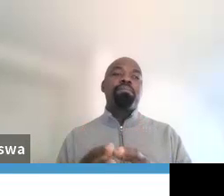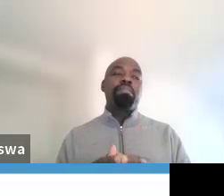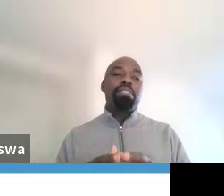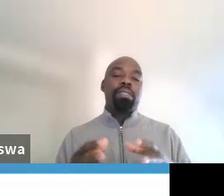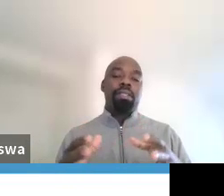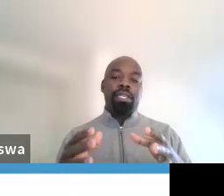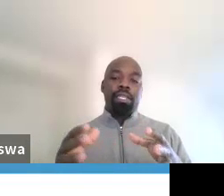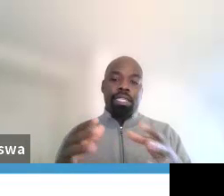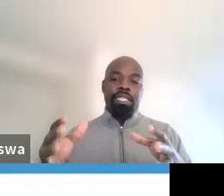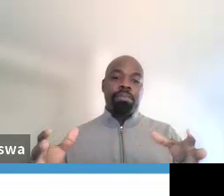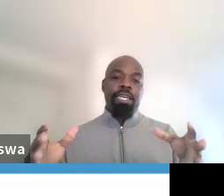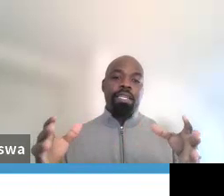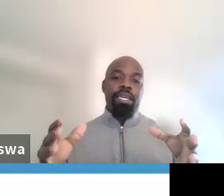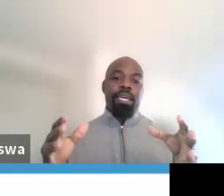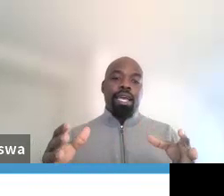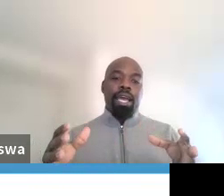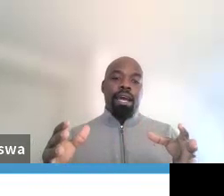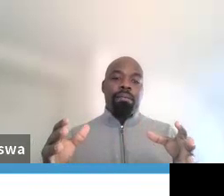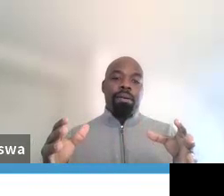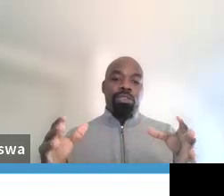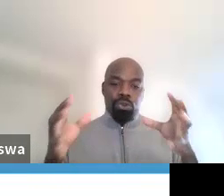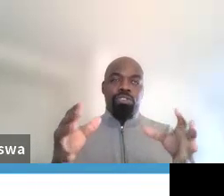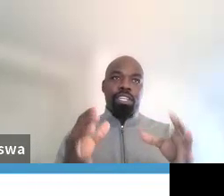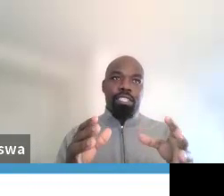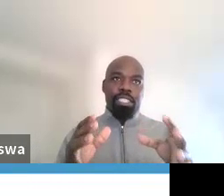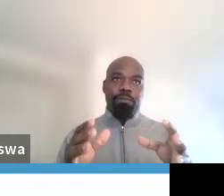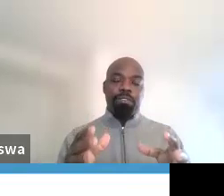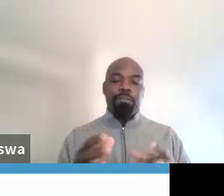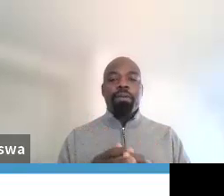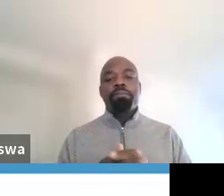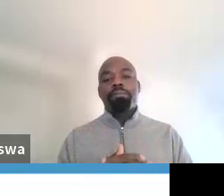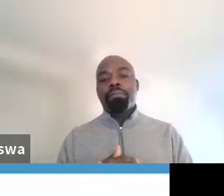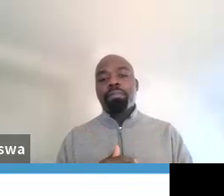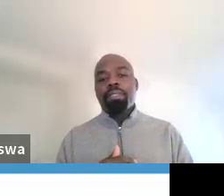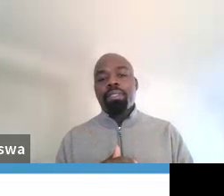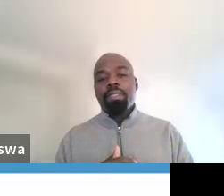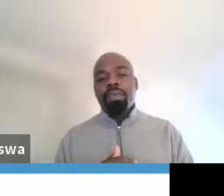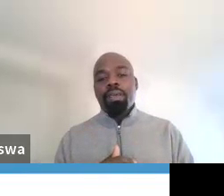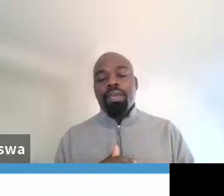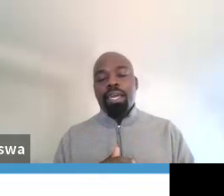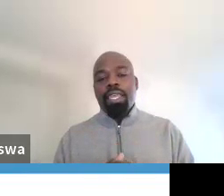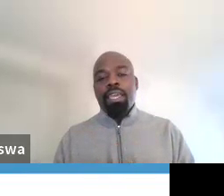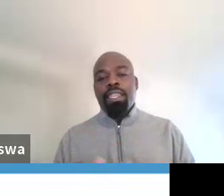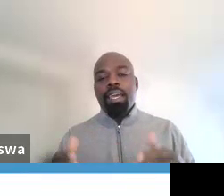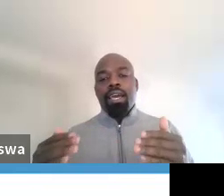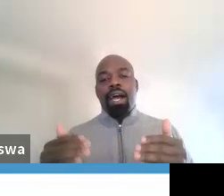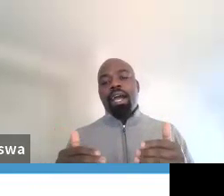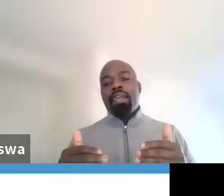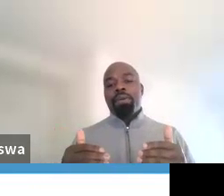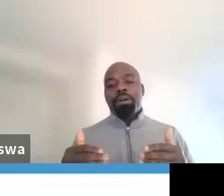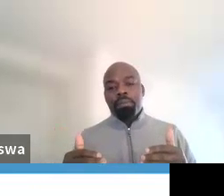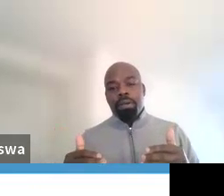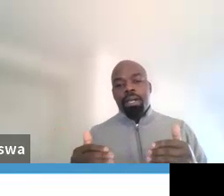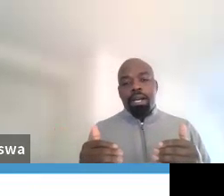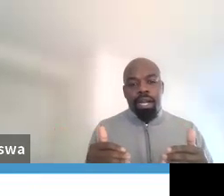template, letter template, using this same format. And then